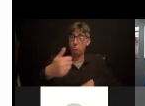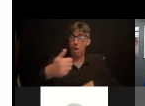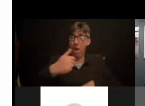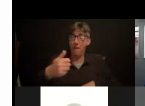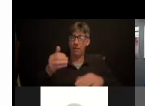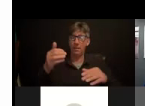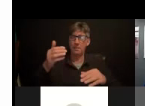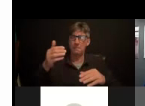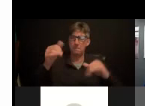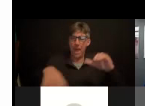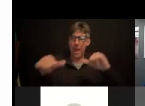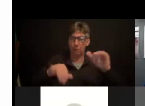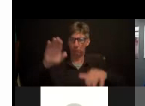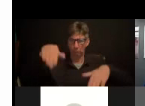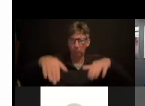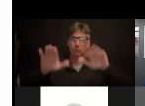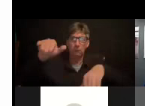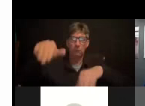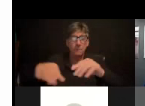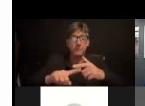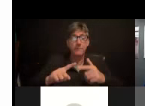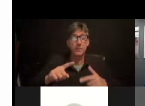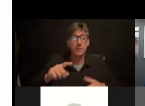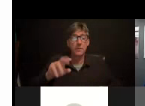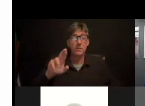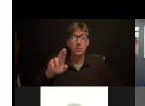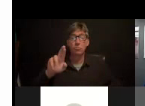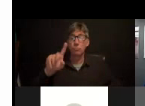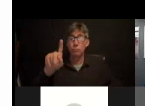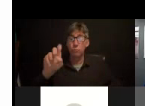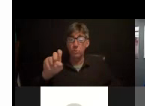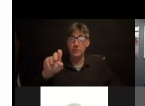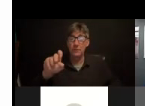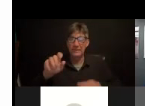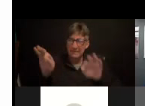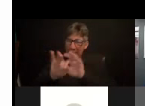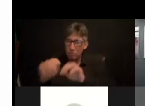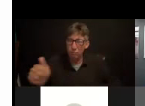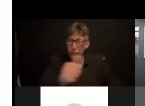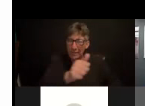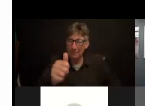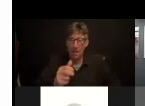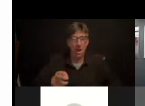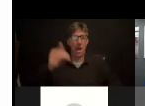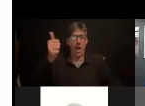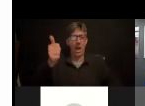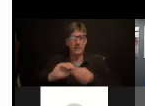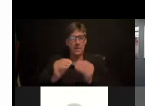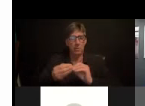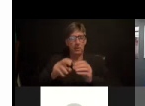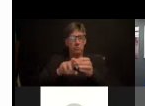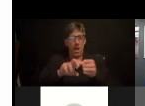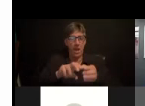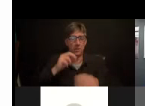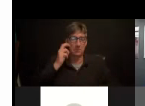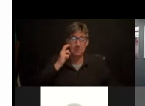that we've seen highest ridership on routes and modes that are serving essential trips. And I'll define that again in upcoming.